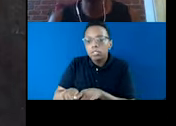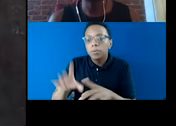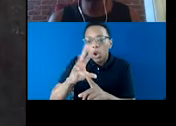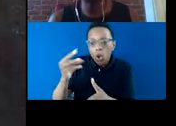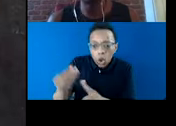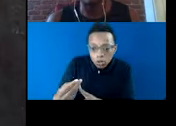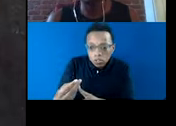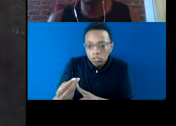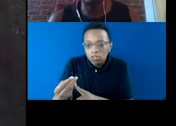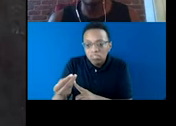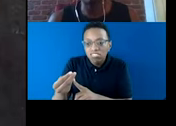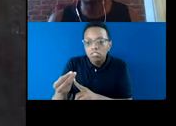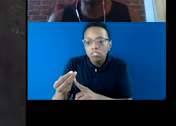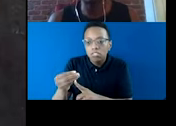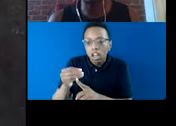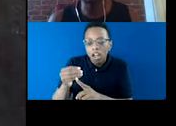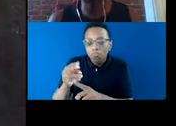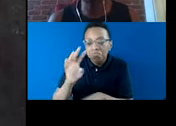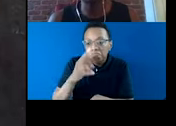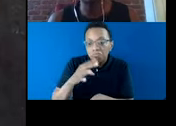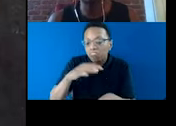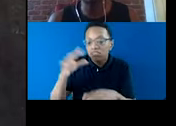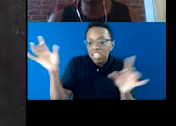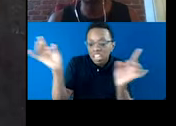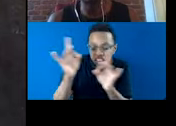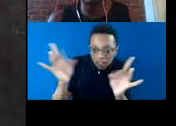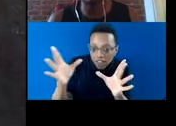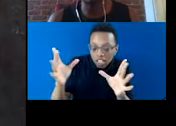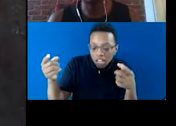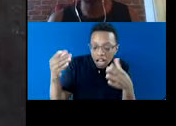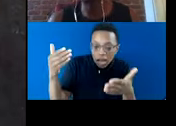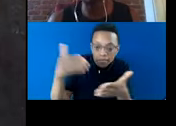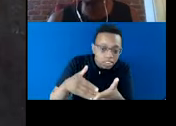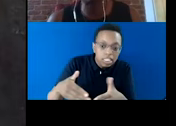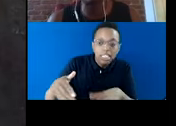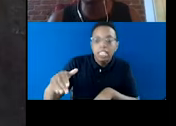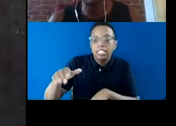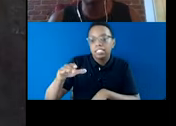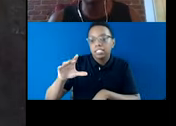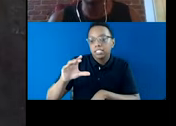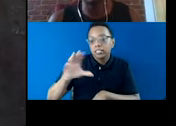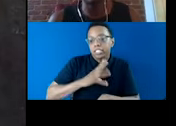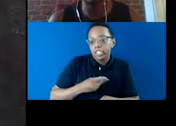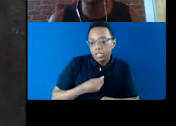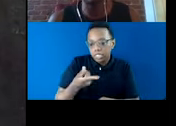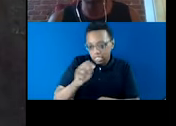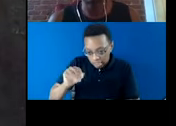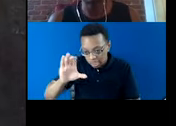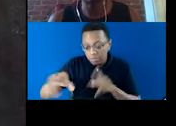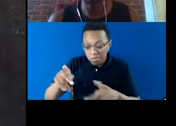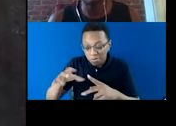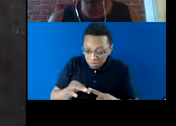impunity for the violence that happens against trans and gender nonconforming people of color, and especially against Black and Indigenous